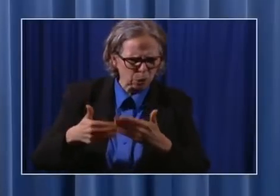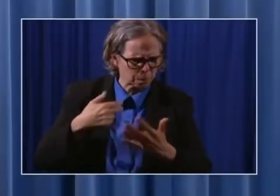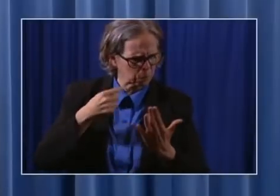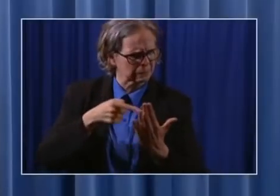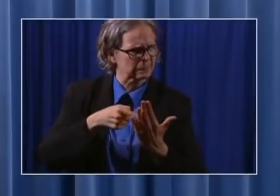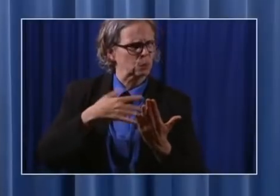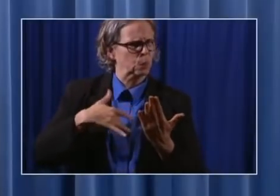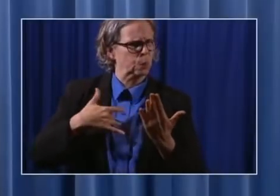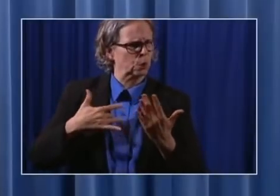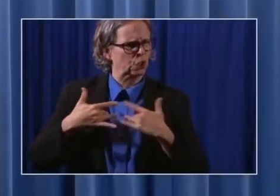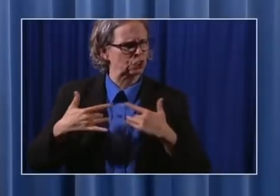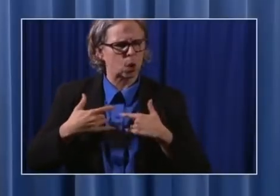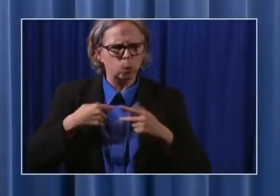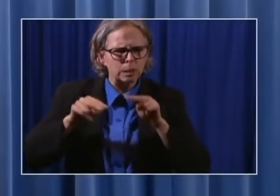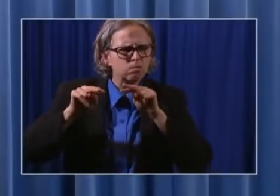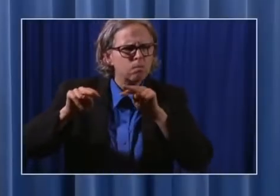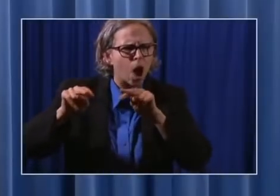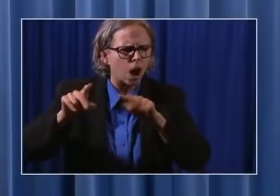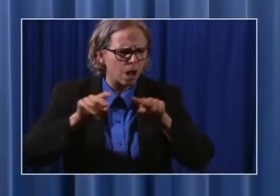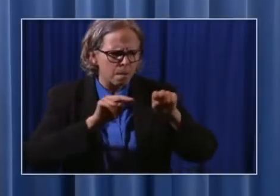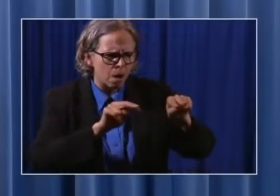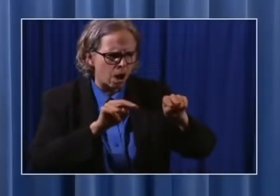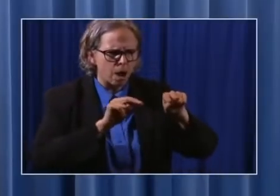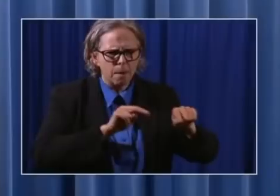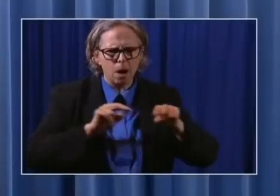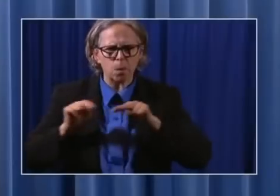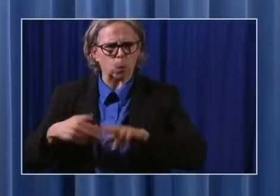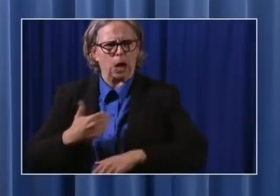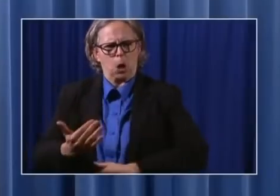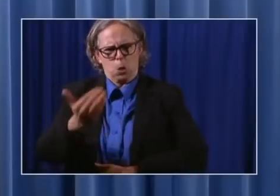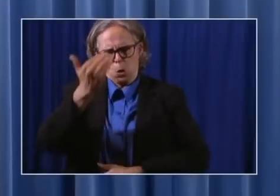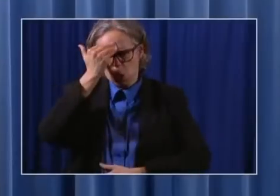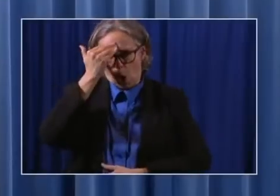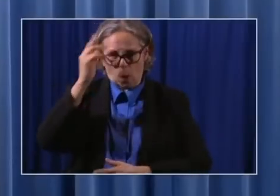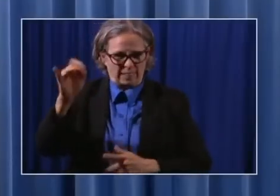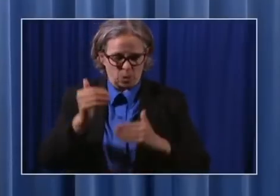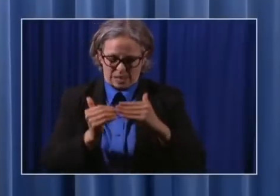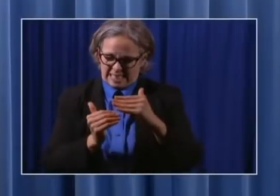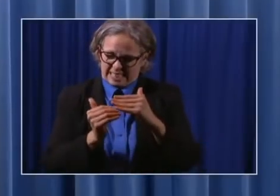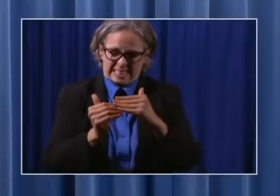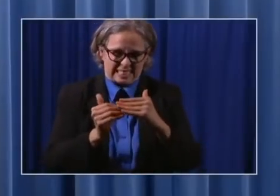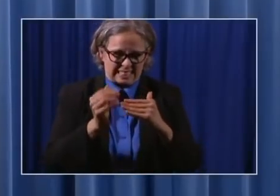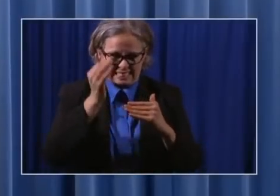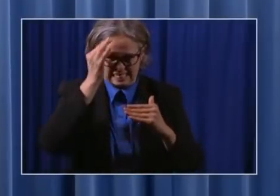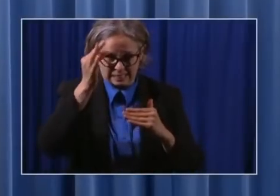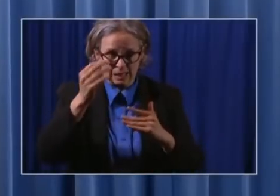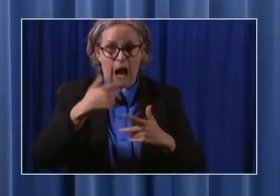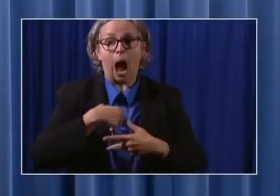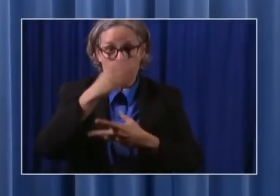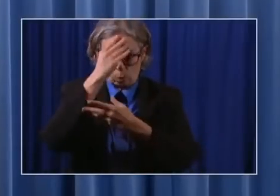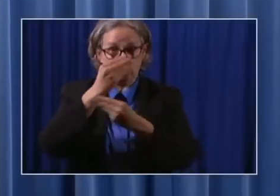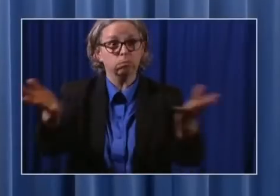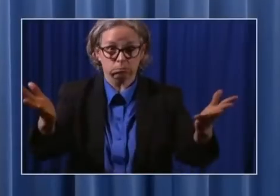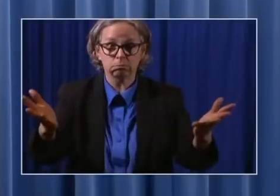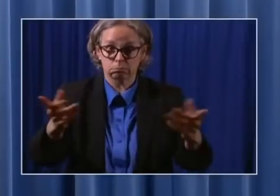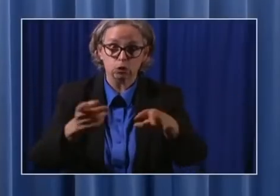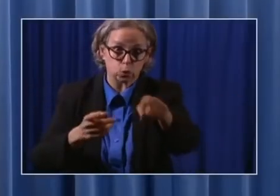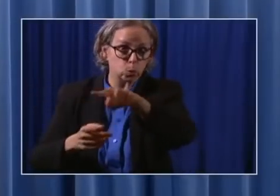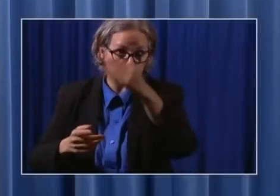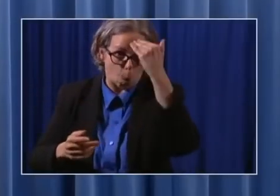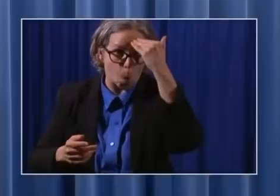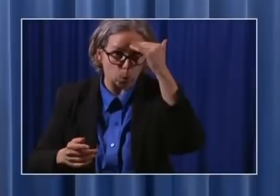monitor, and we'll know. We'll know when we're getting there, and we will tell you. When we start to see a problem,